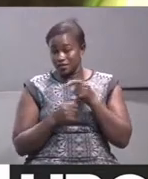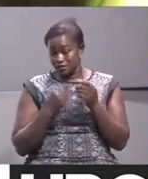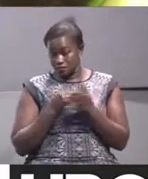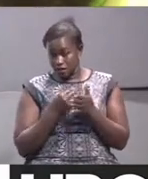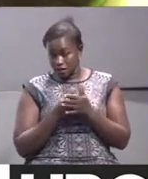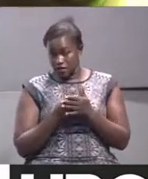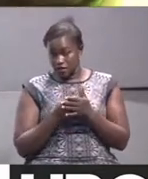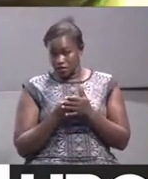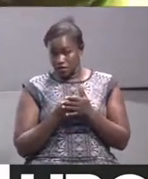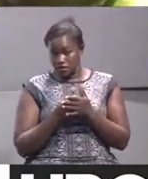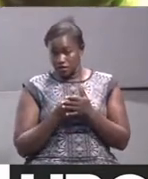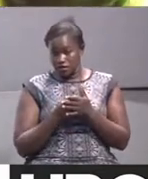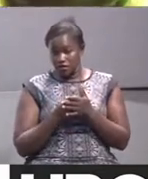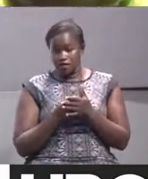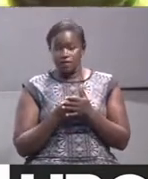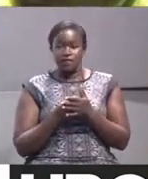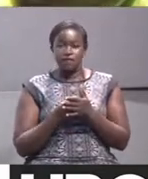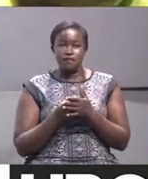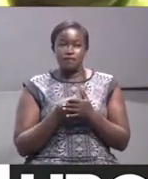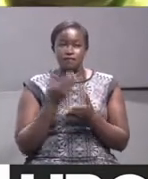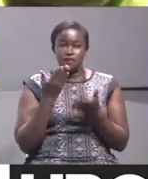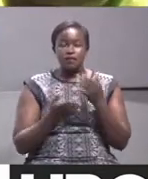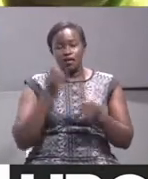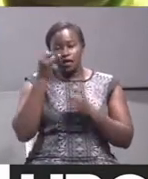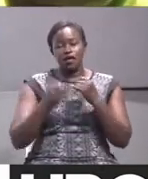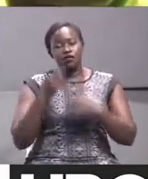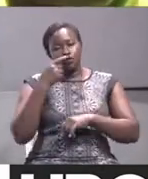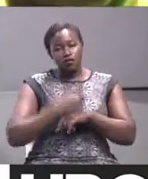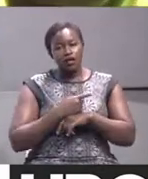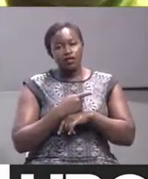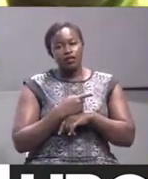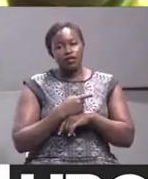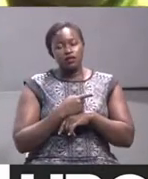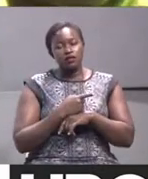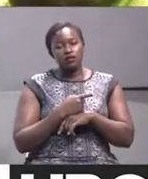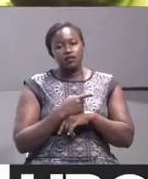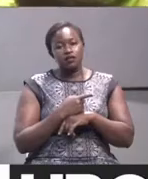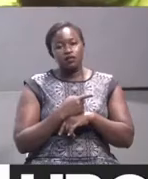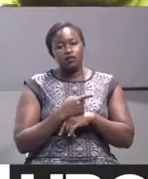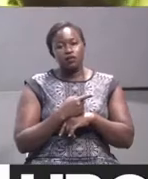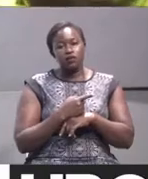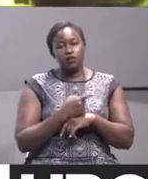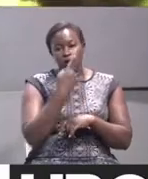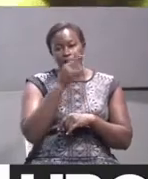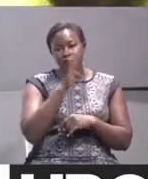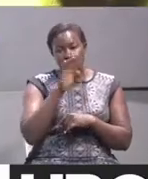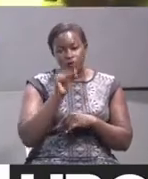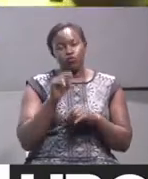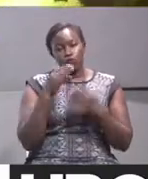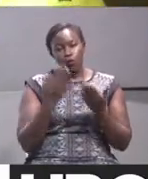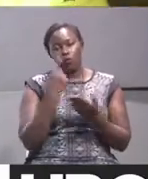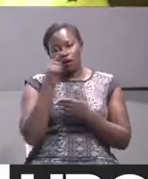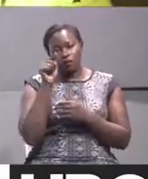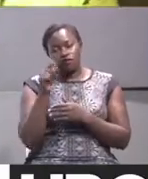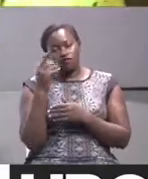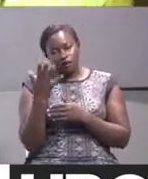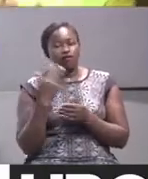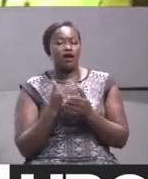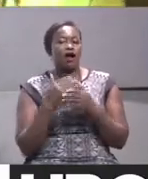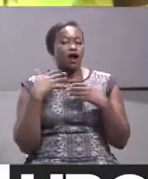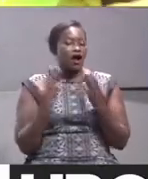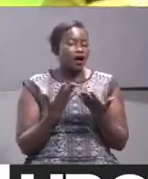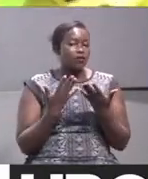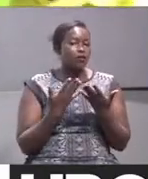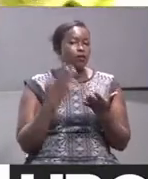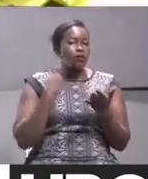It may be a billion at the end of the day, or it may be 1.5 at the end of the day. How does it have an impact? Do